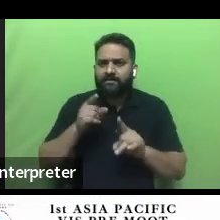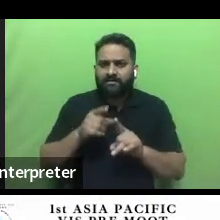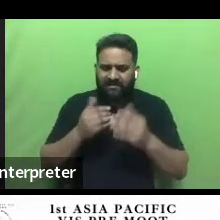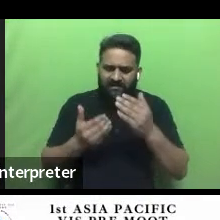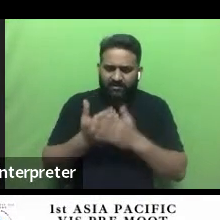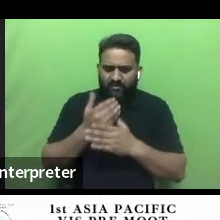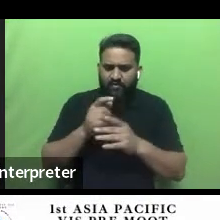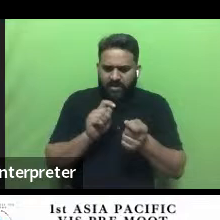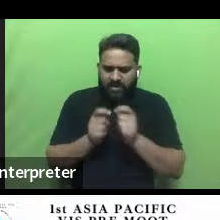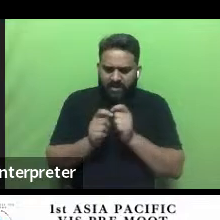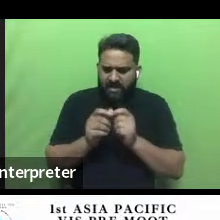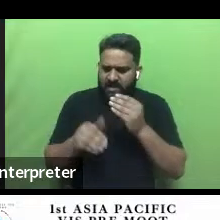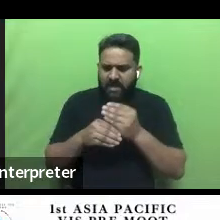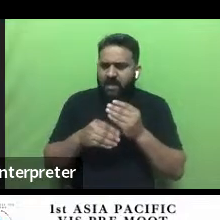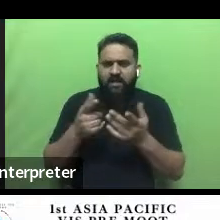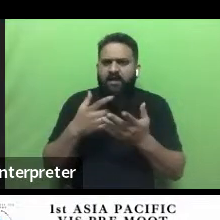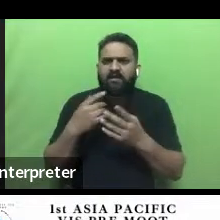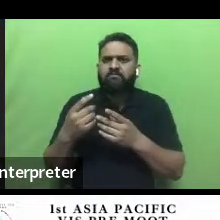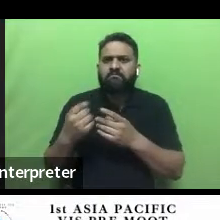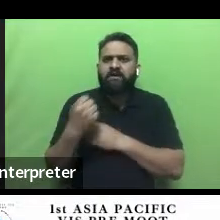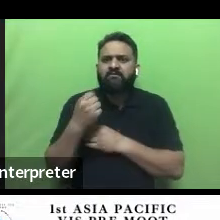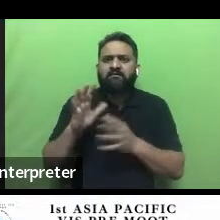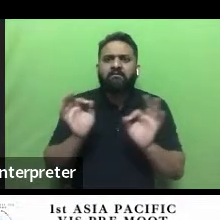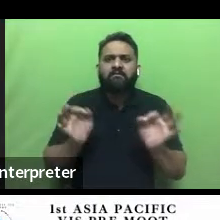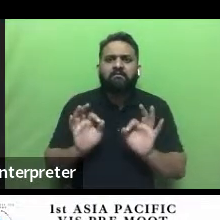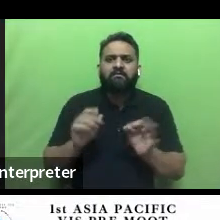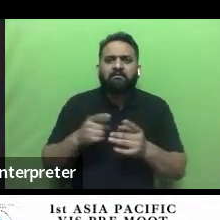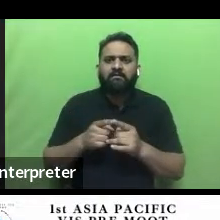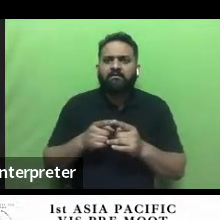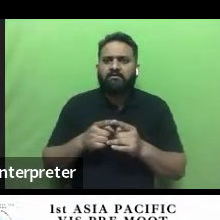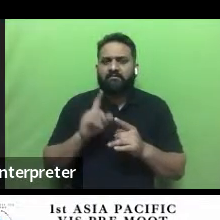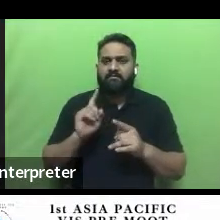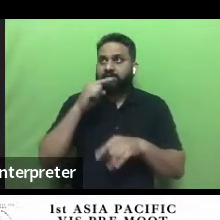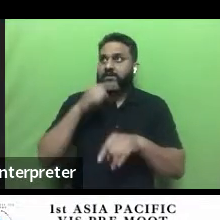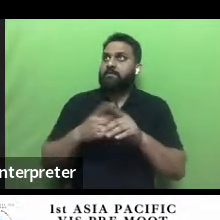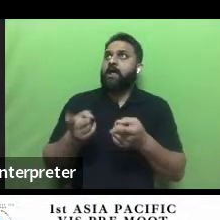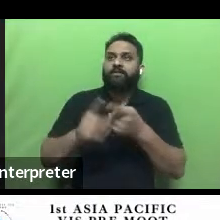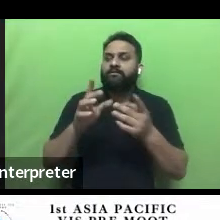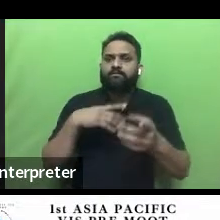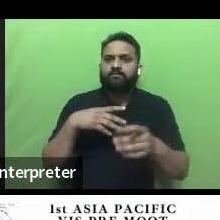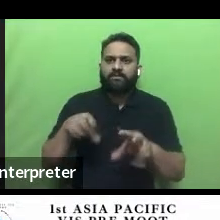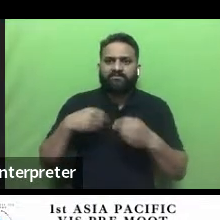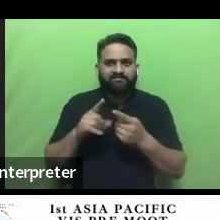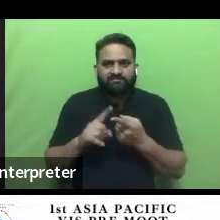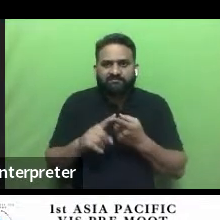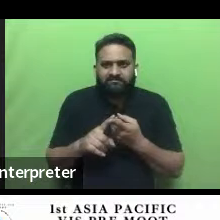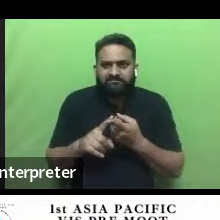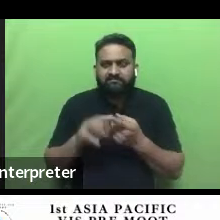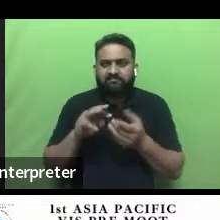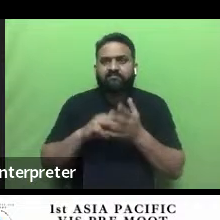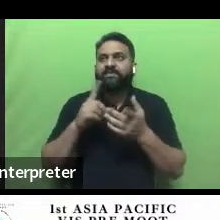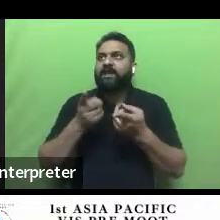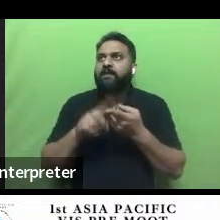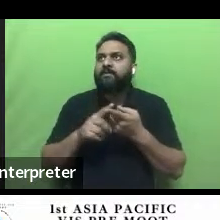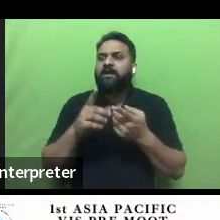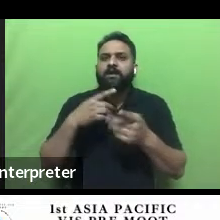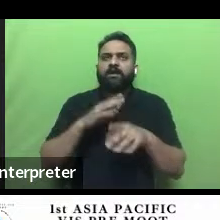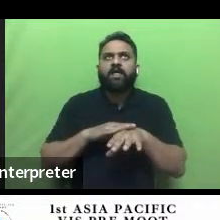version was never validly incorporated at the very first instance to even give rise to any established